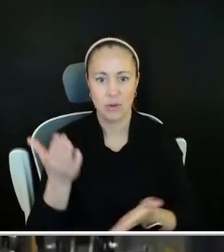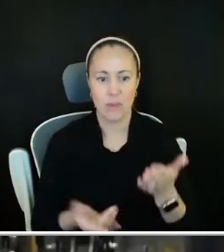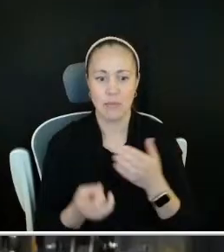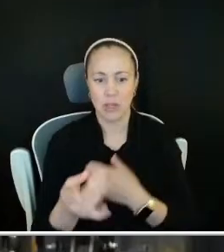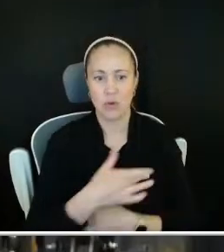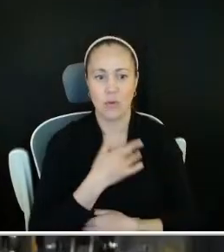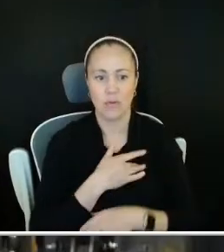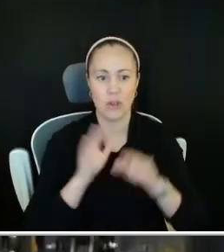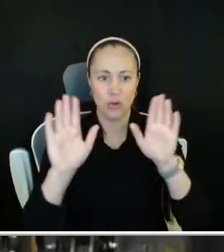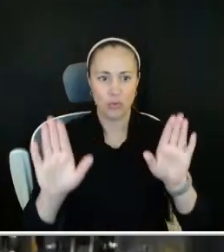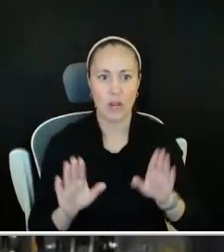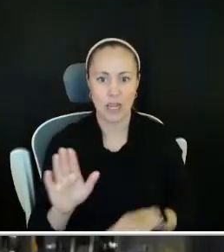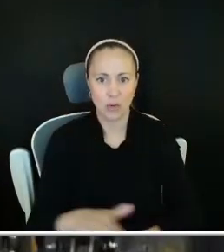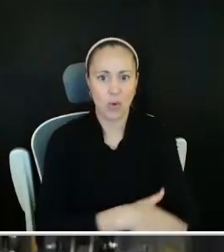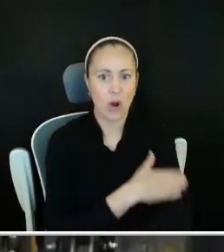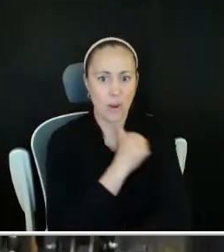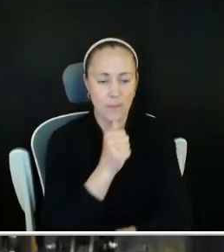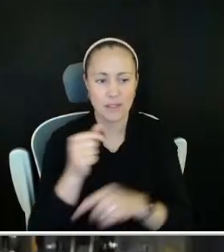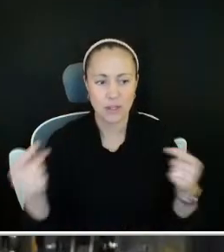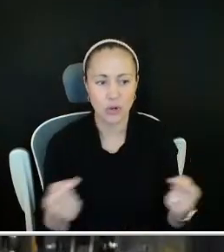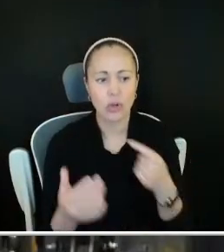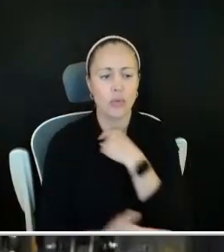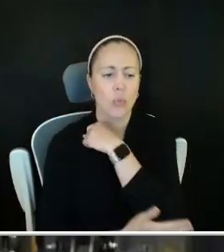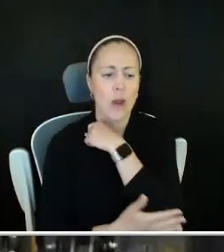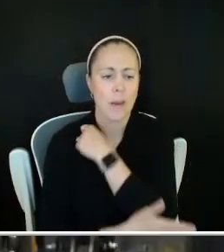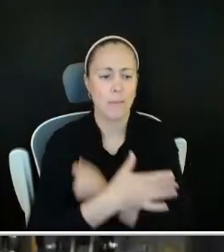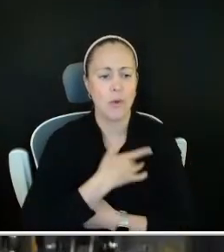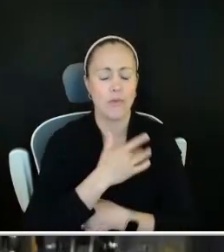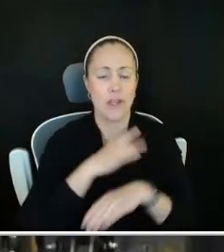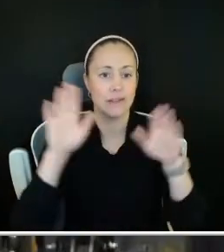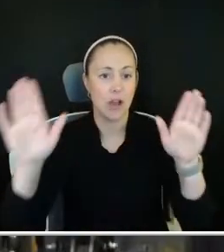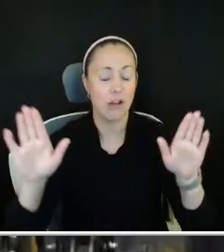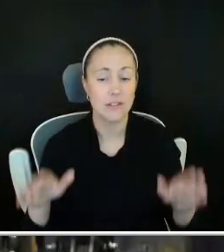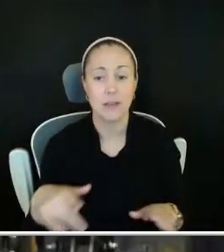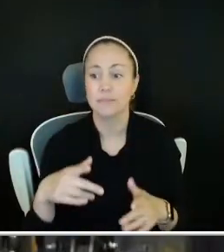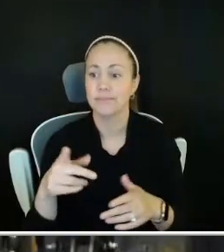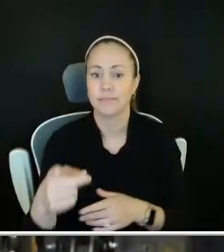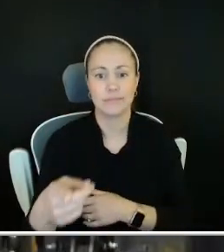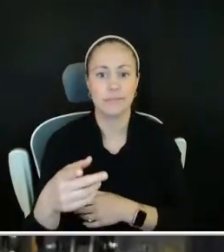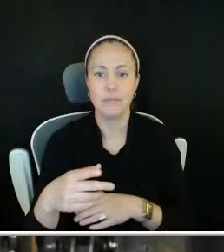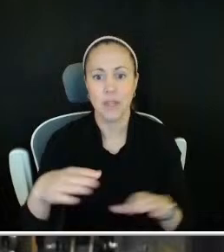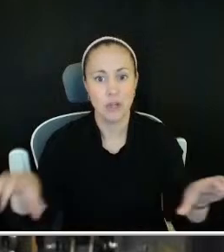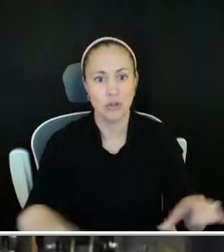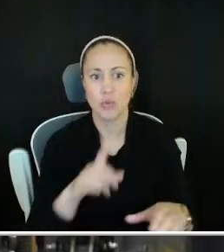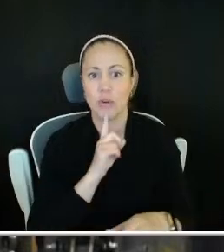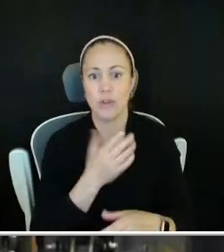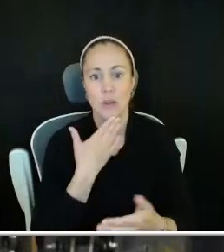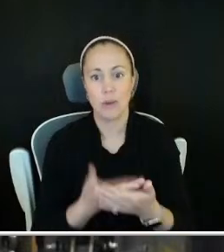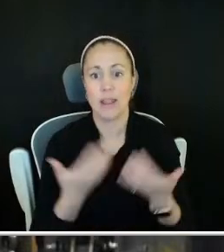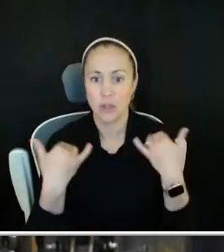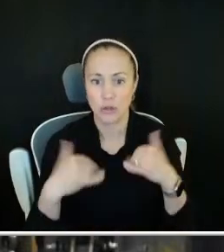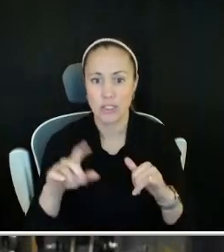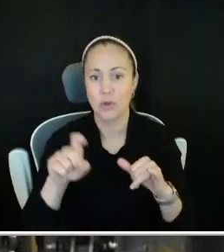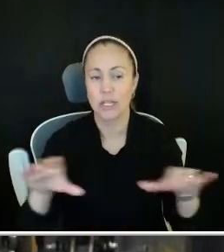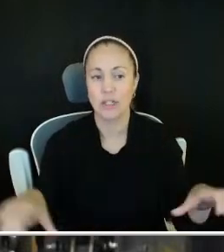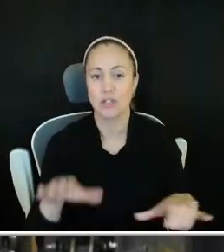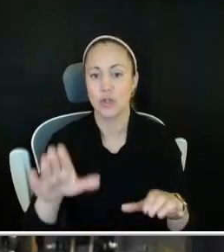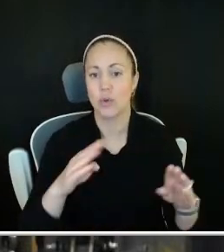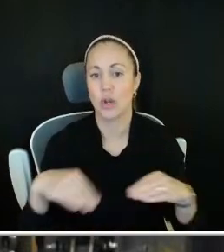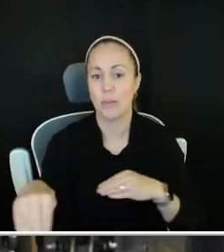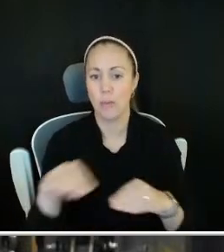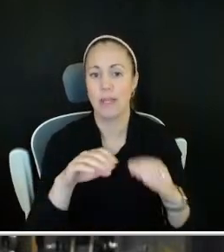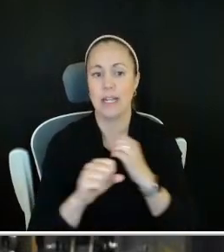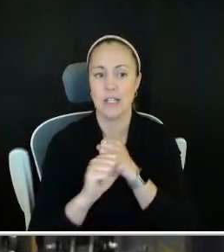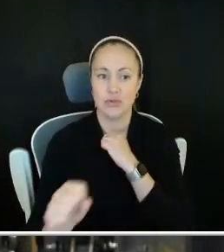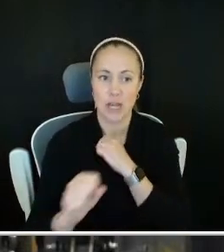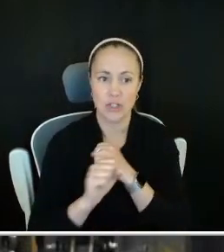hurt and your elbow feels awesome and you feel strong and you're performing really well, you still need to do your mobility and your stretching and work on your strength